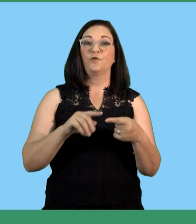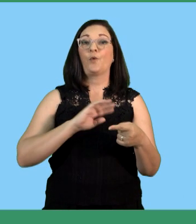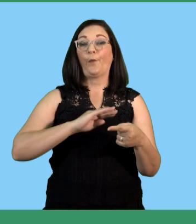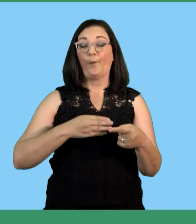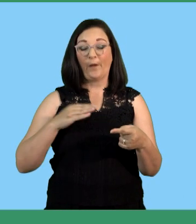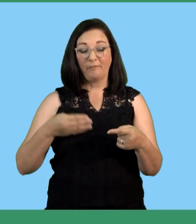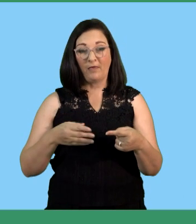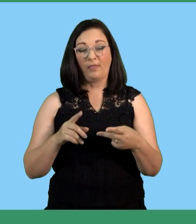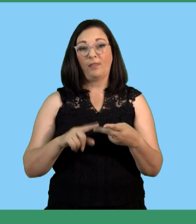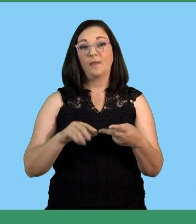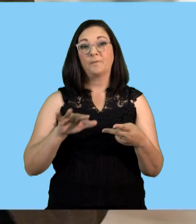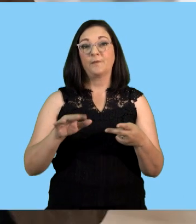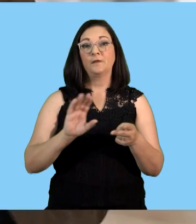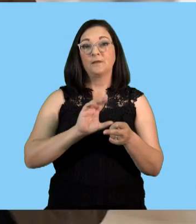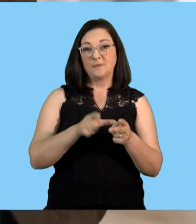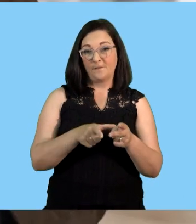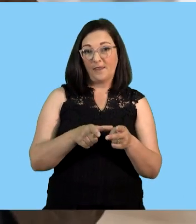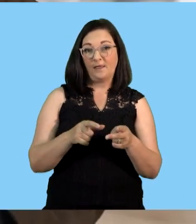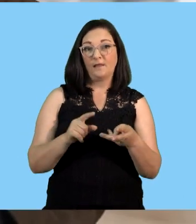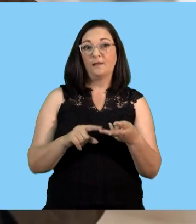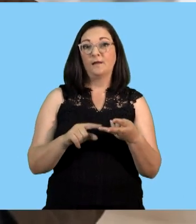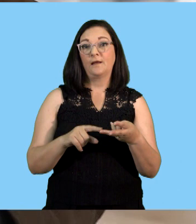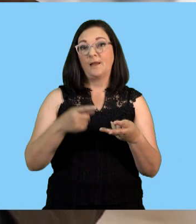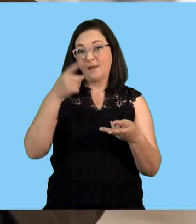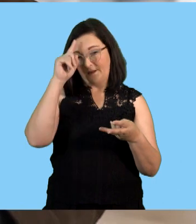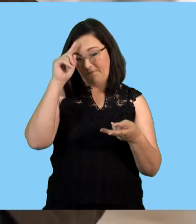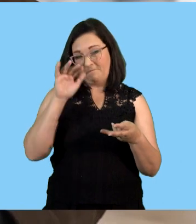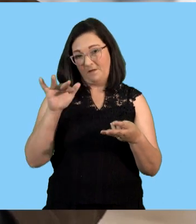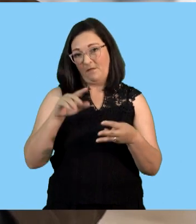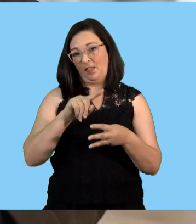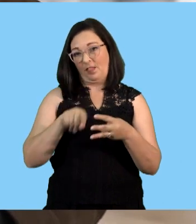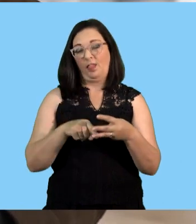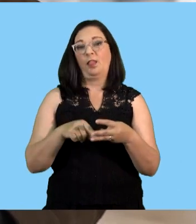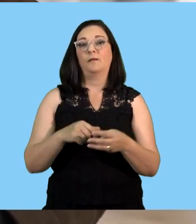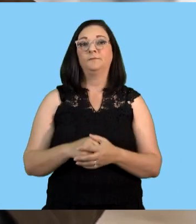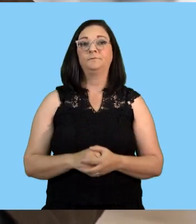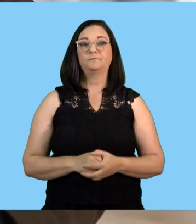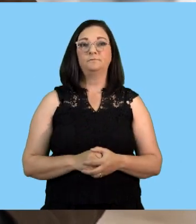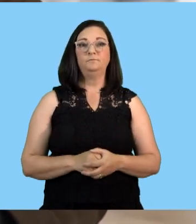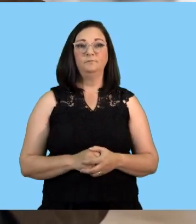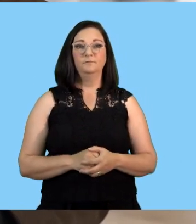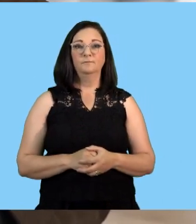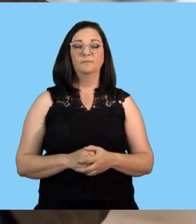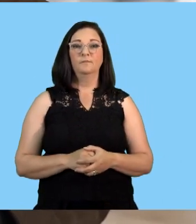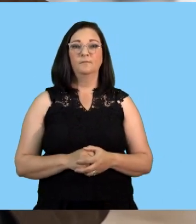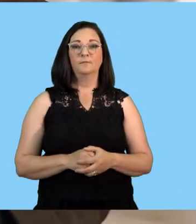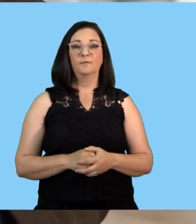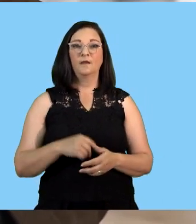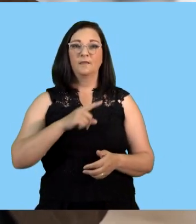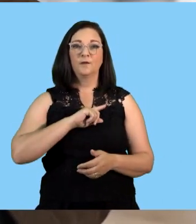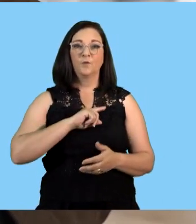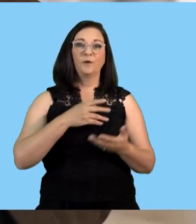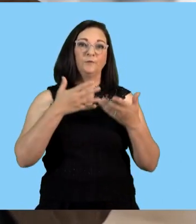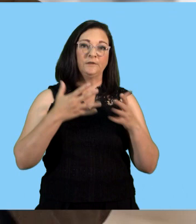women. We are looking at people with disability. We're looking at Black people. So we continue with our journey. We are done with